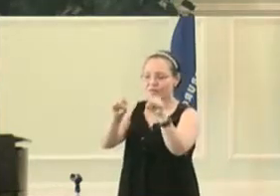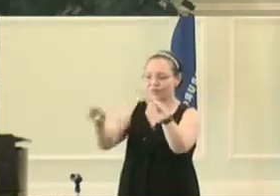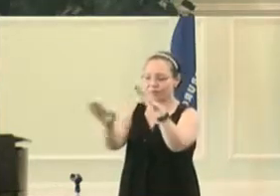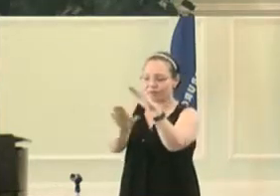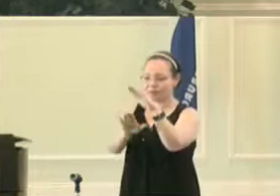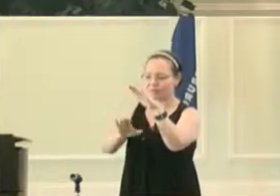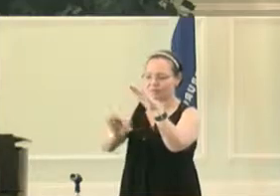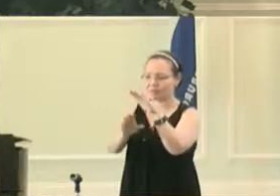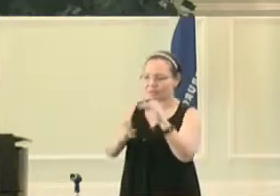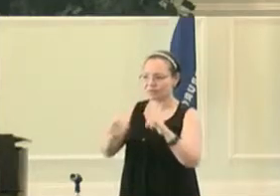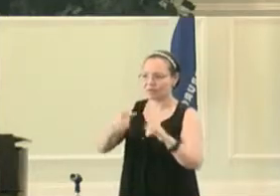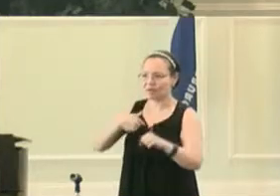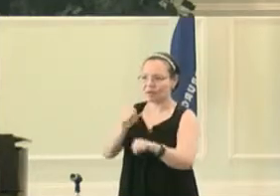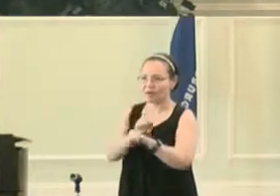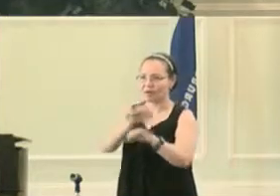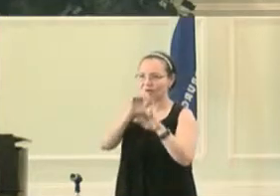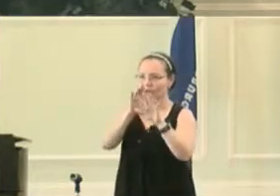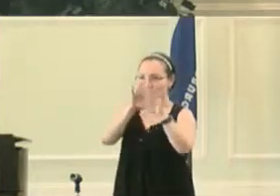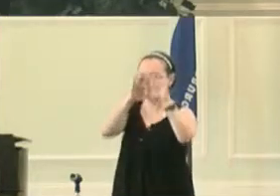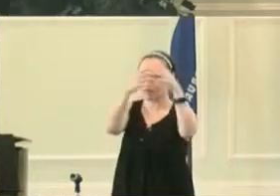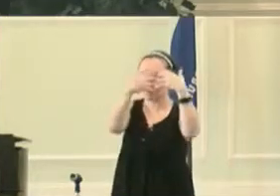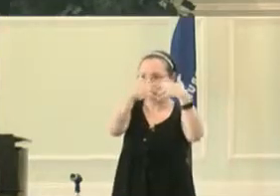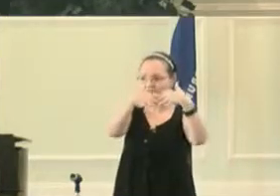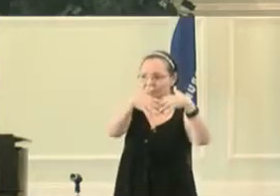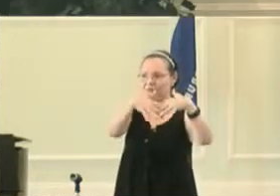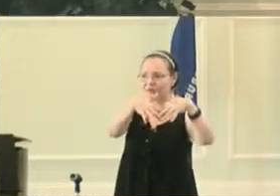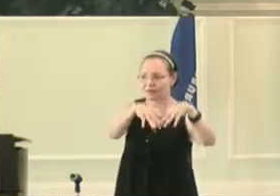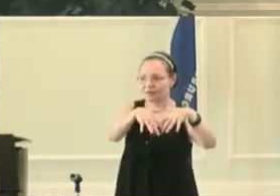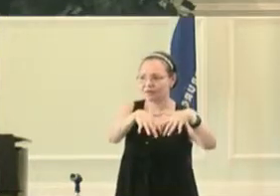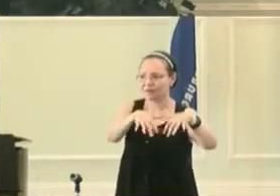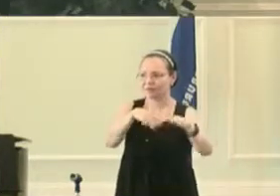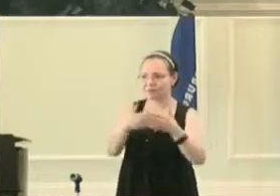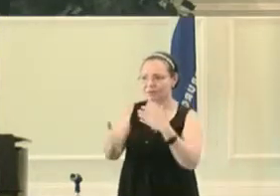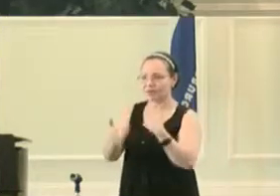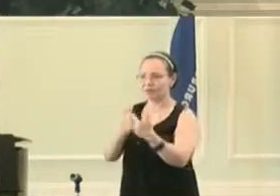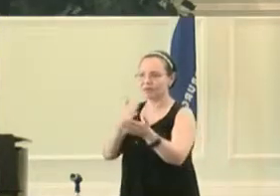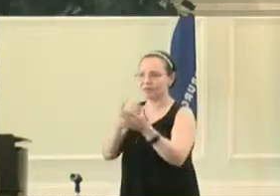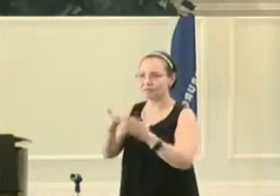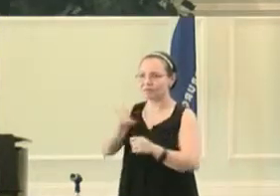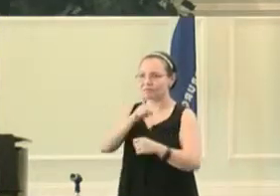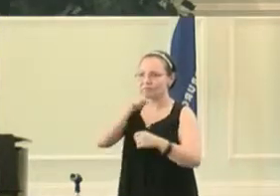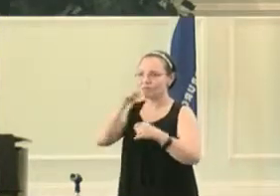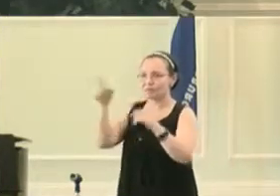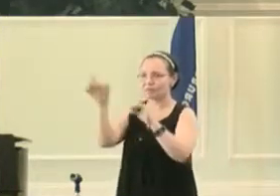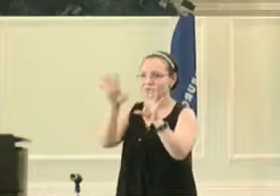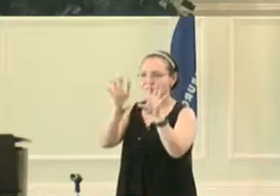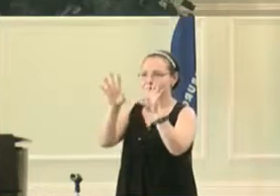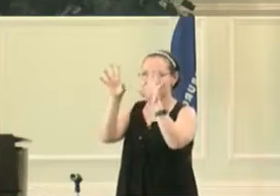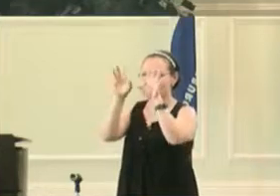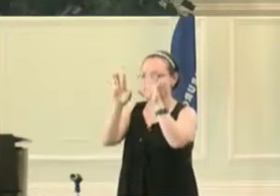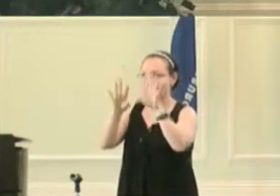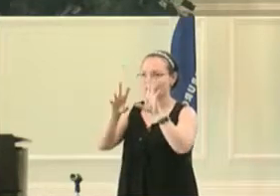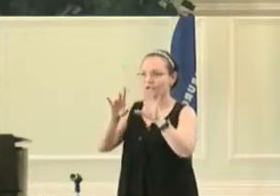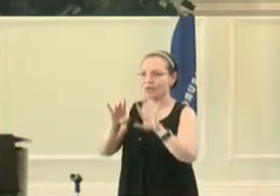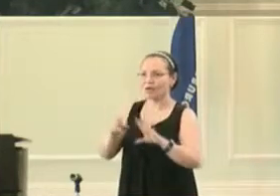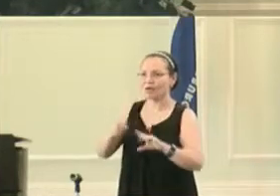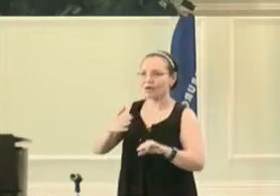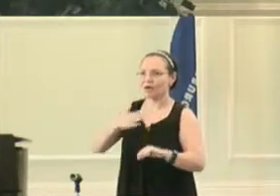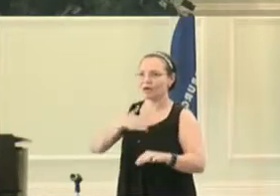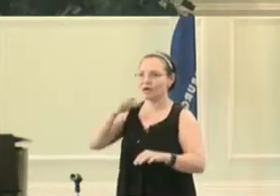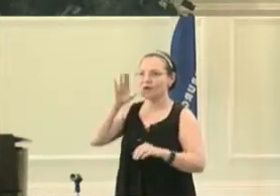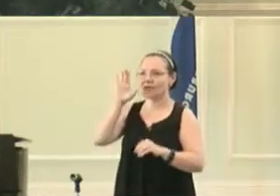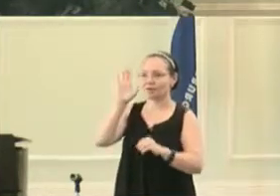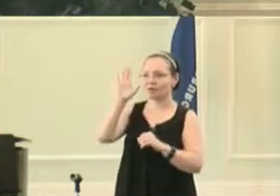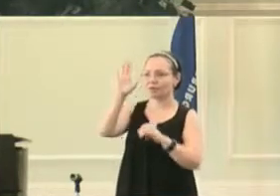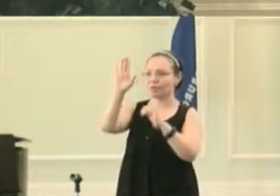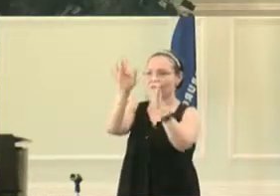Let the mountains fall. You are God over the storm, and I am